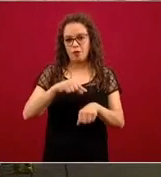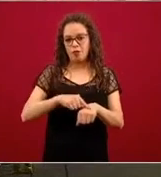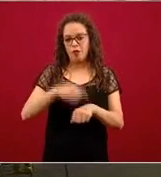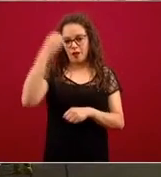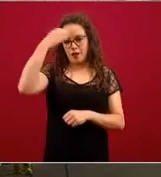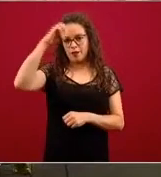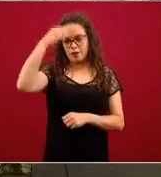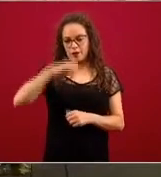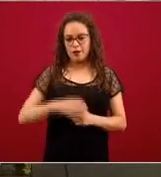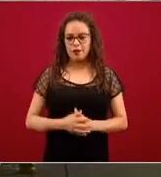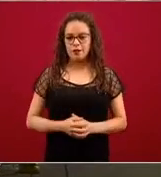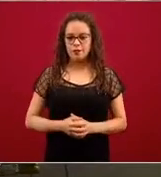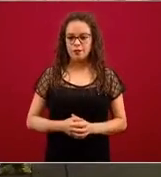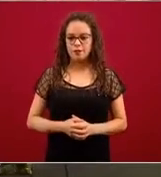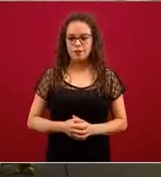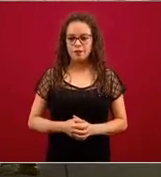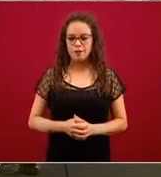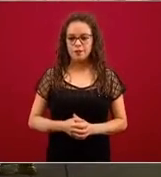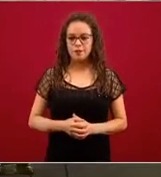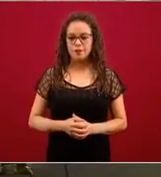to receive those doctors.